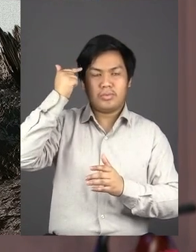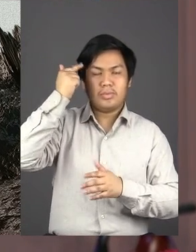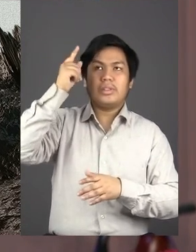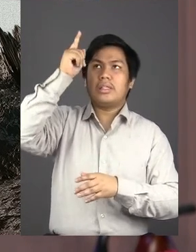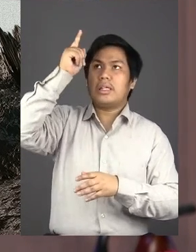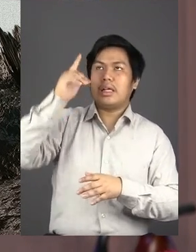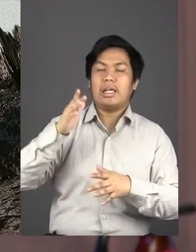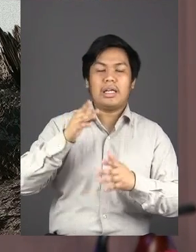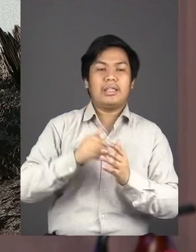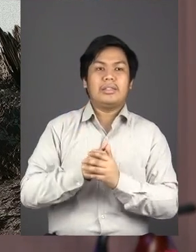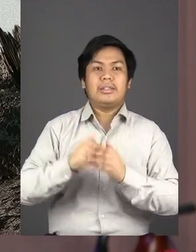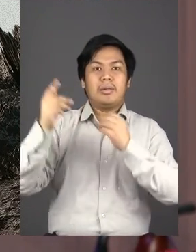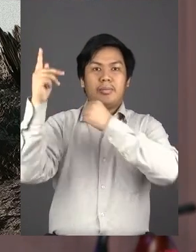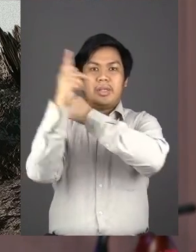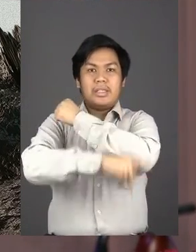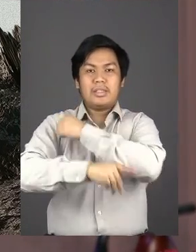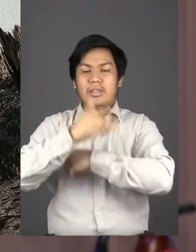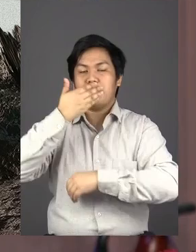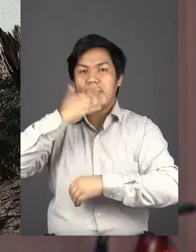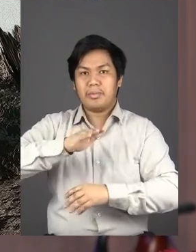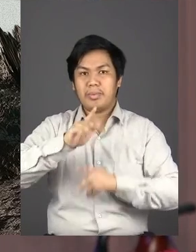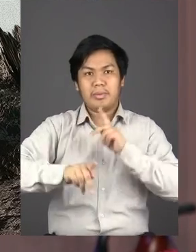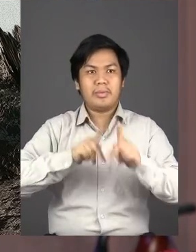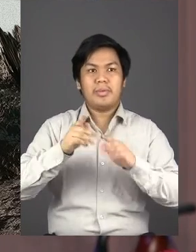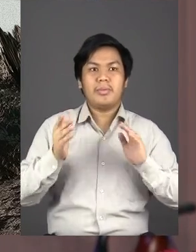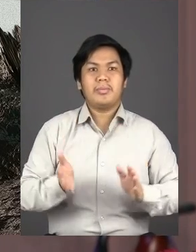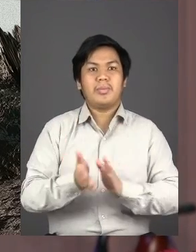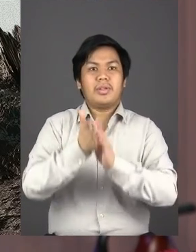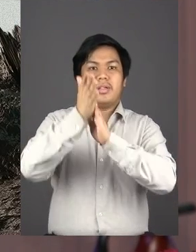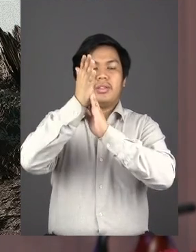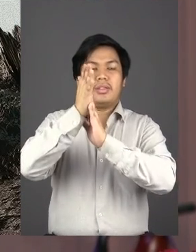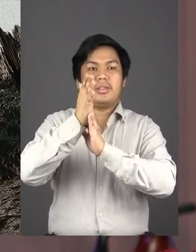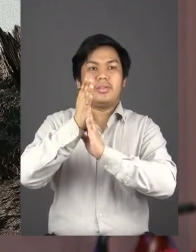to punish those who do evil and to praise those